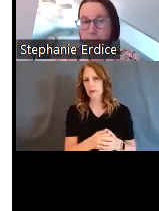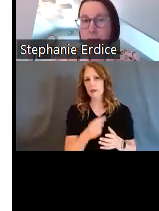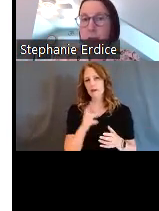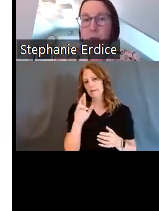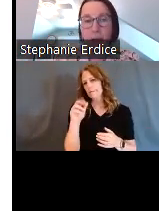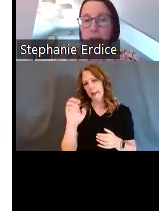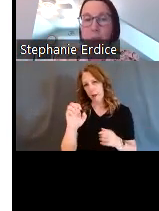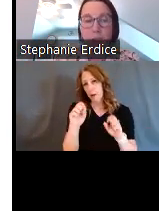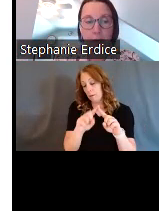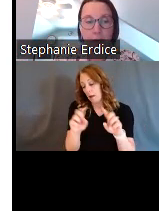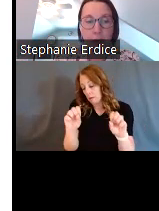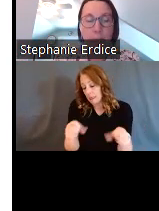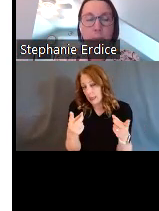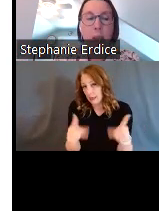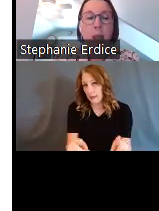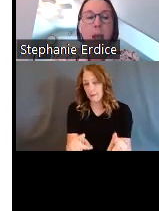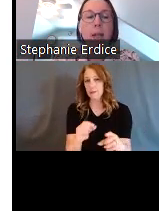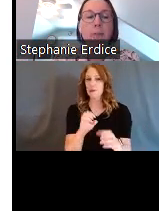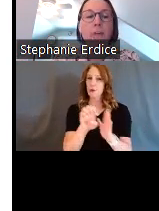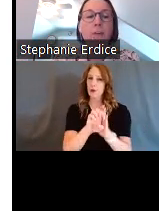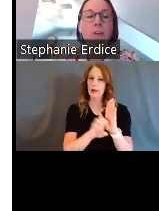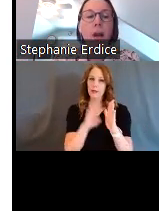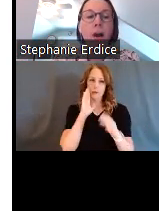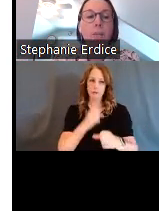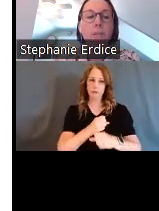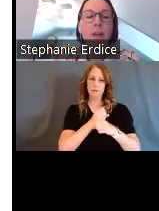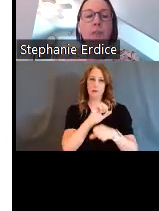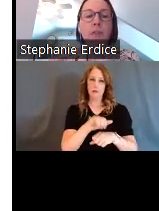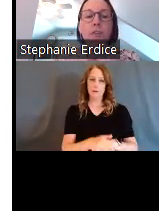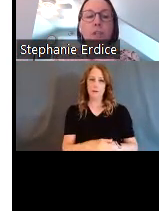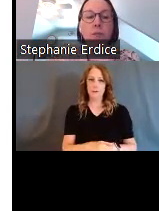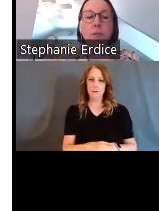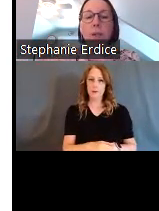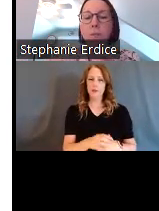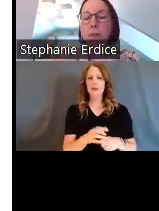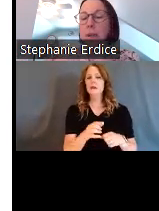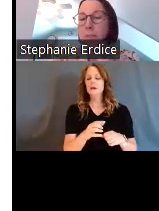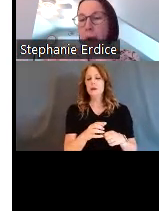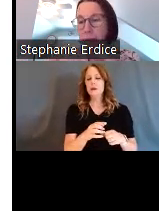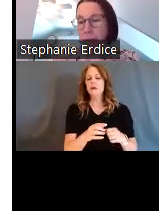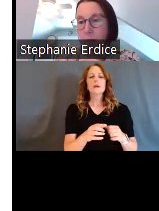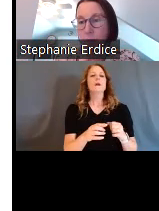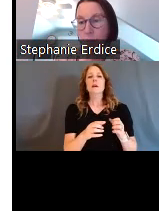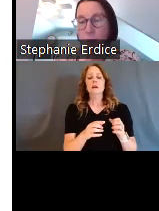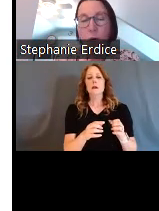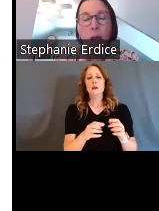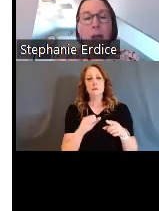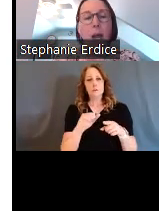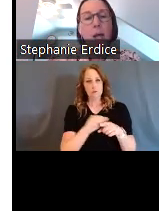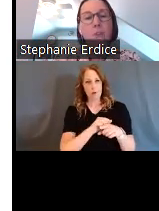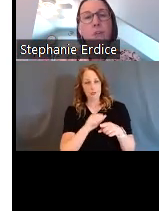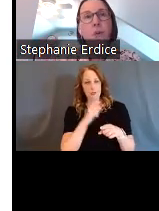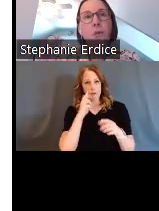it could happen. So ethics protect that. And it furthers the responsibility and the practice of the